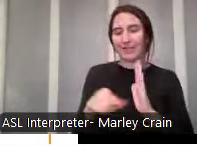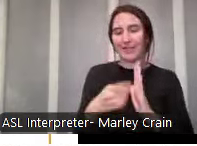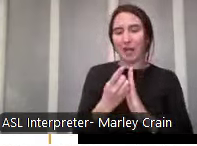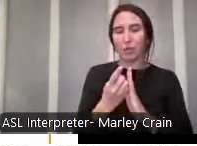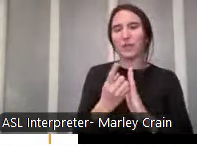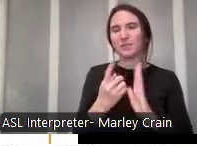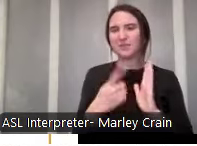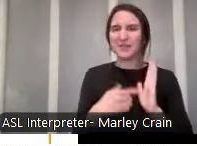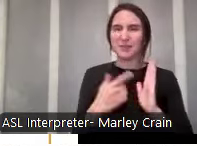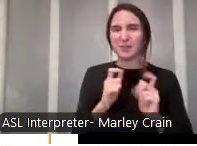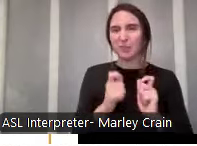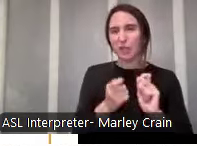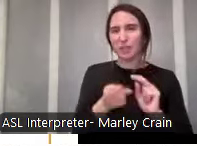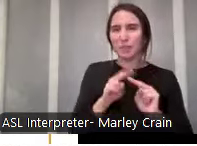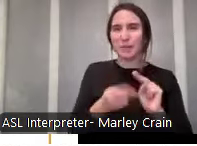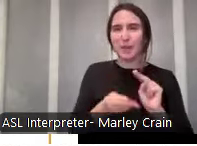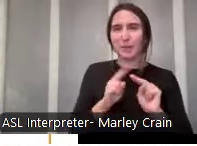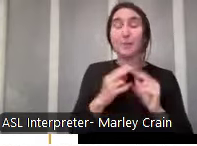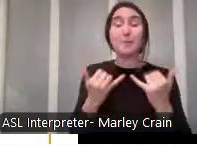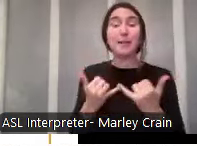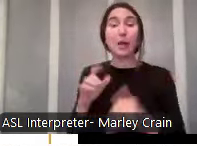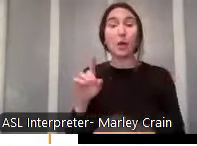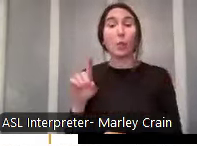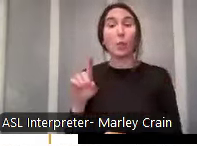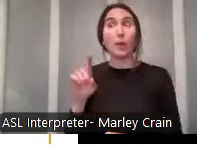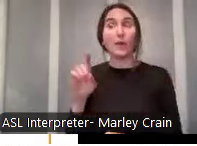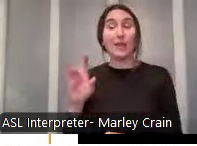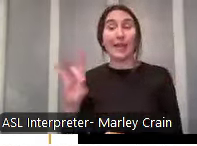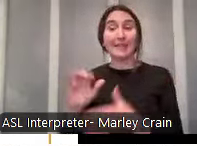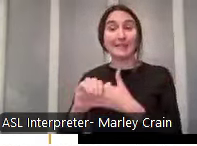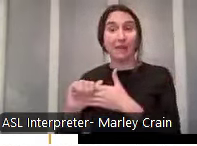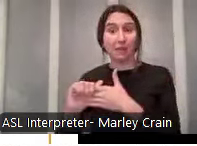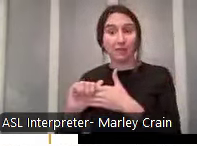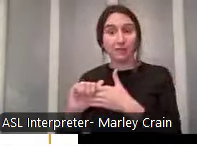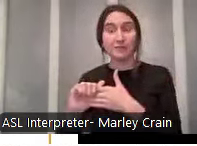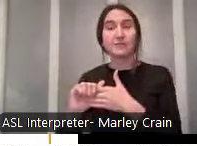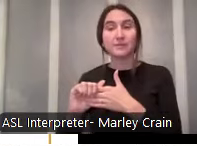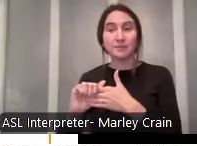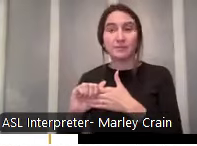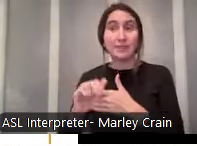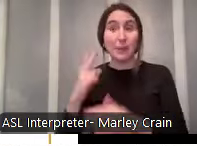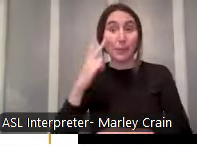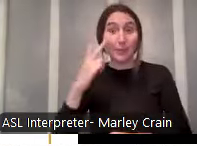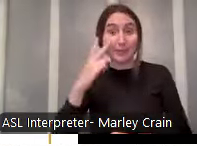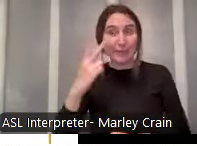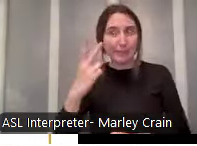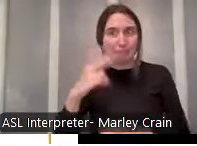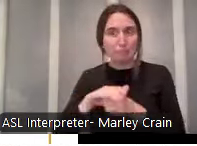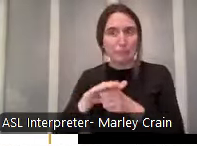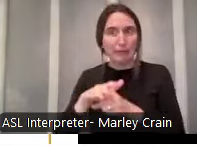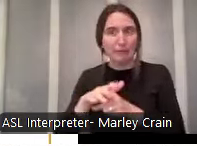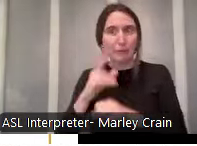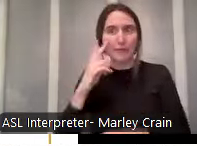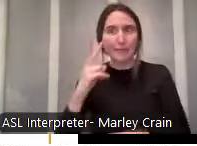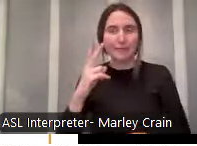others. And they've raised them now to $108. We'll see if that's enough because they have not raised them in